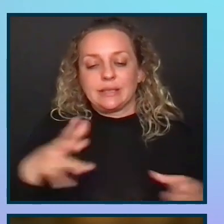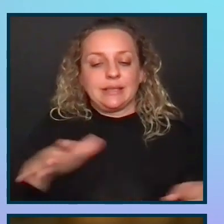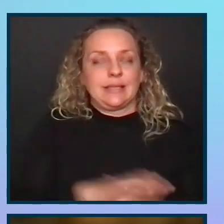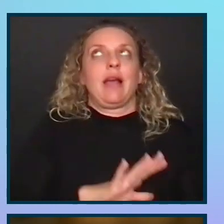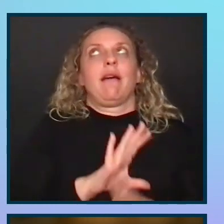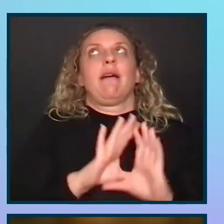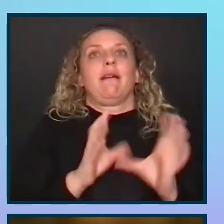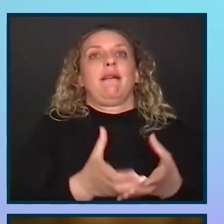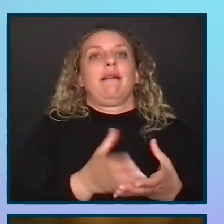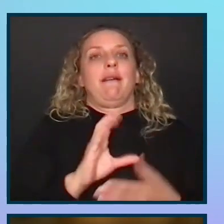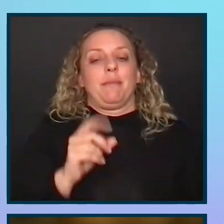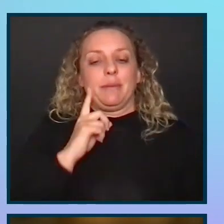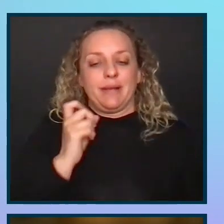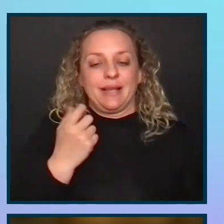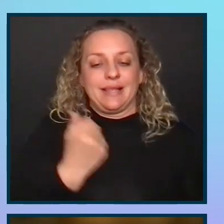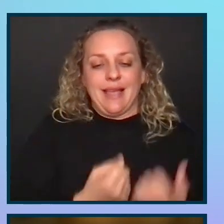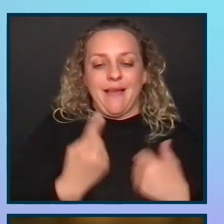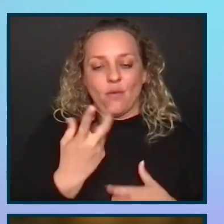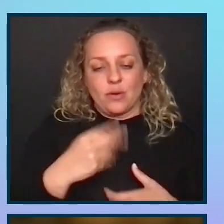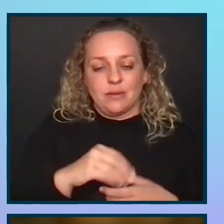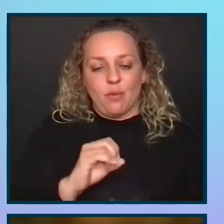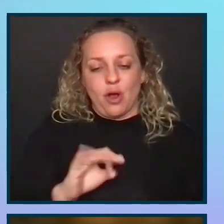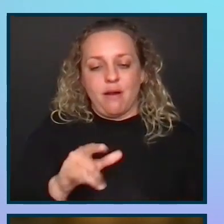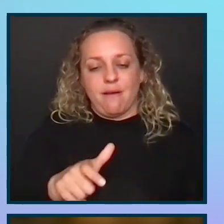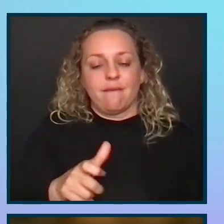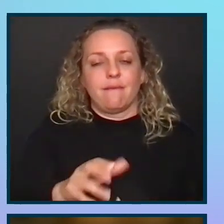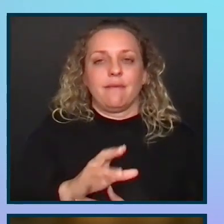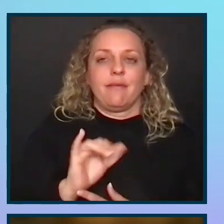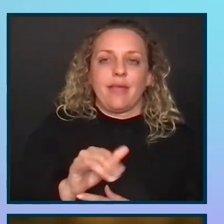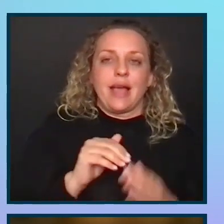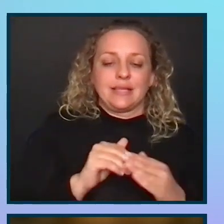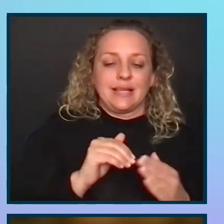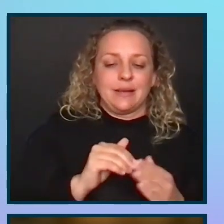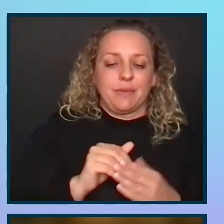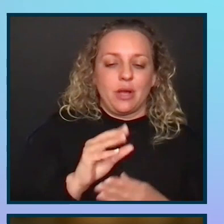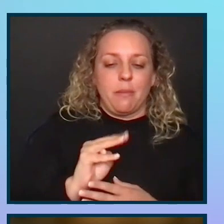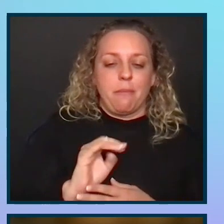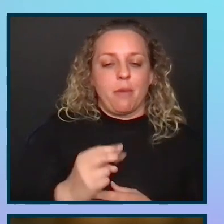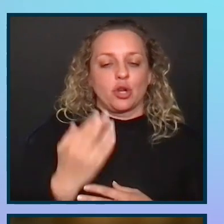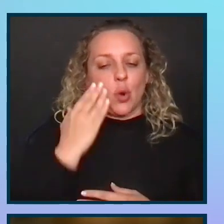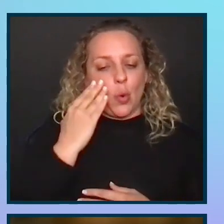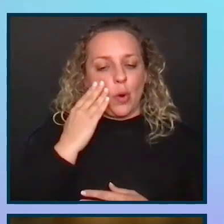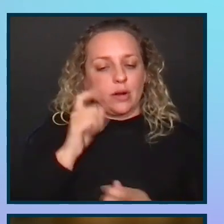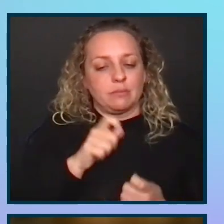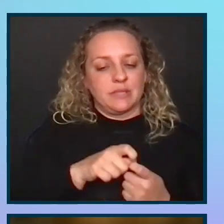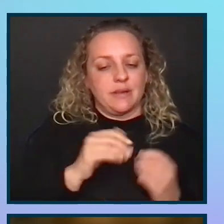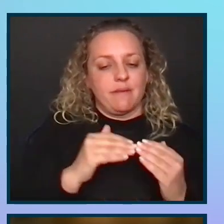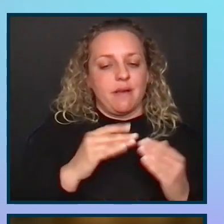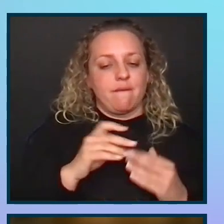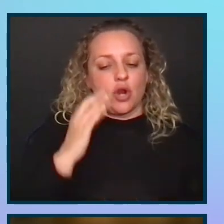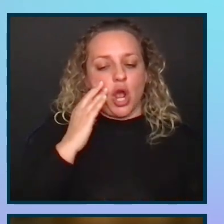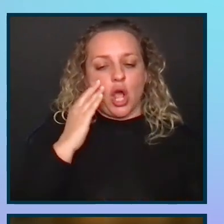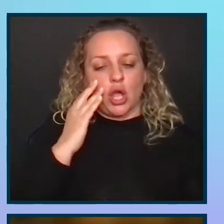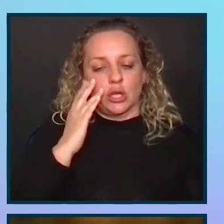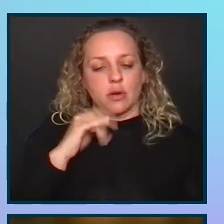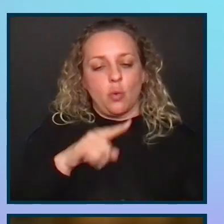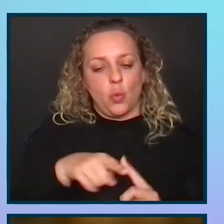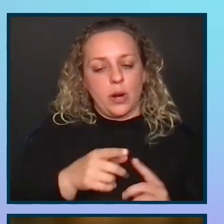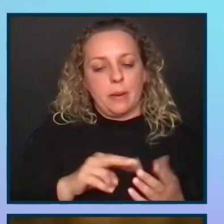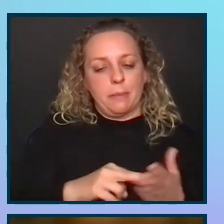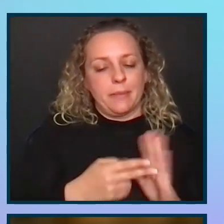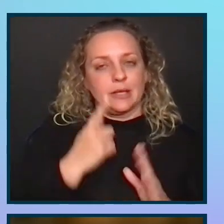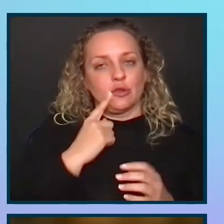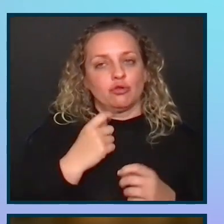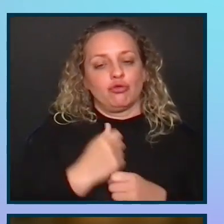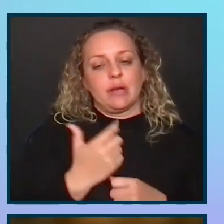company, because everyone is a part of the march toward accessibility, has a specific level of knowledge around what it means to create